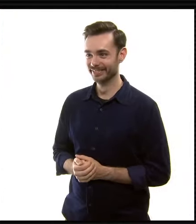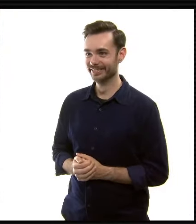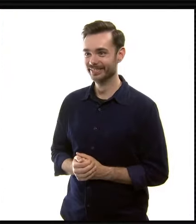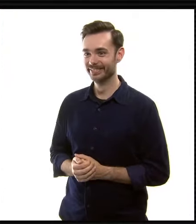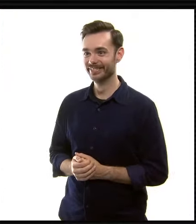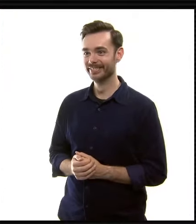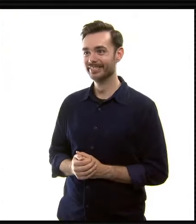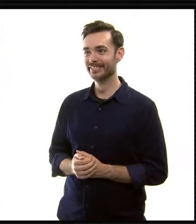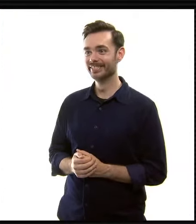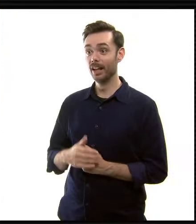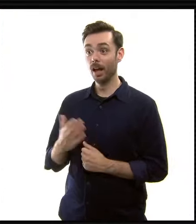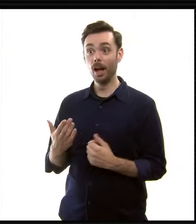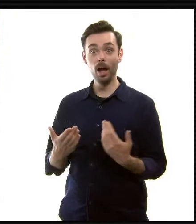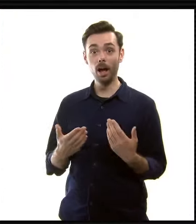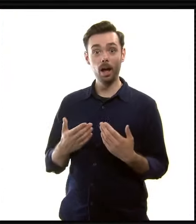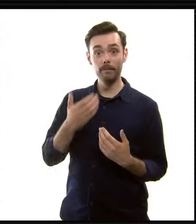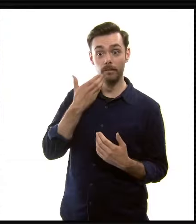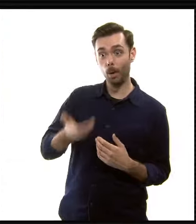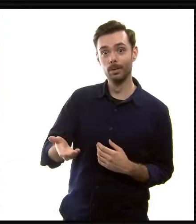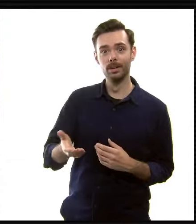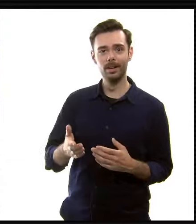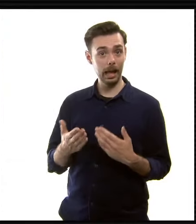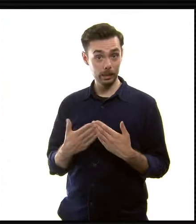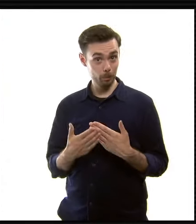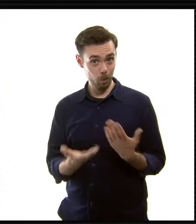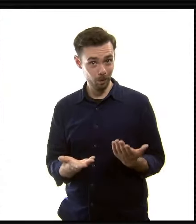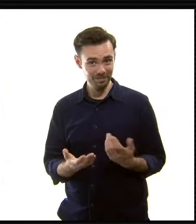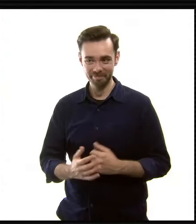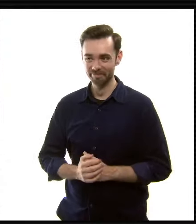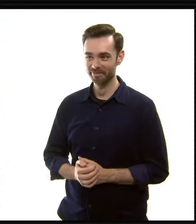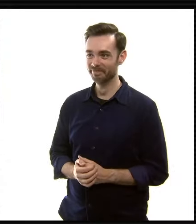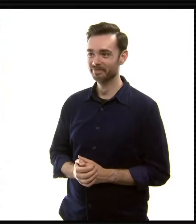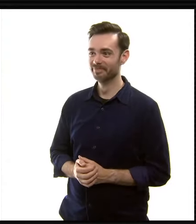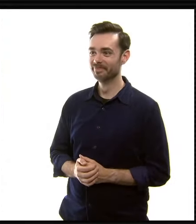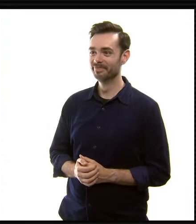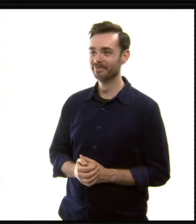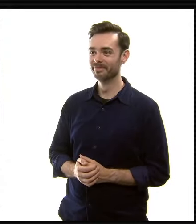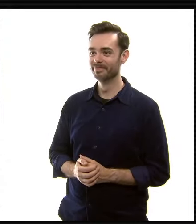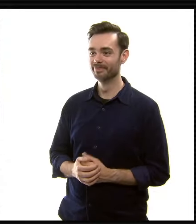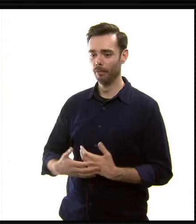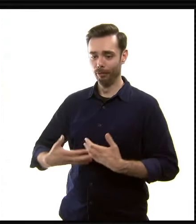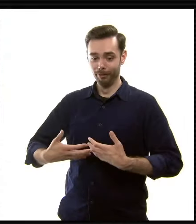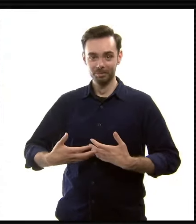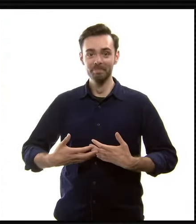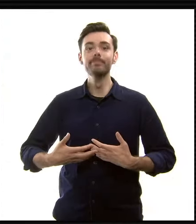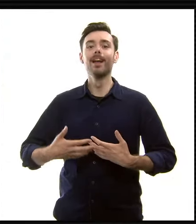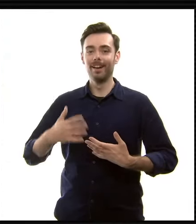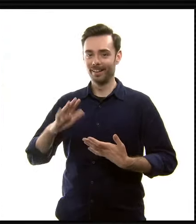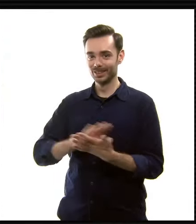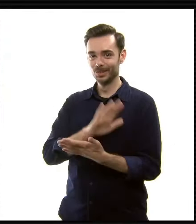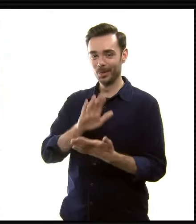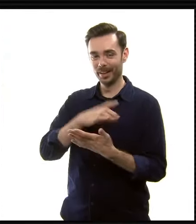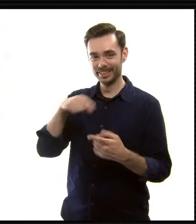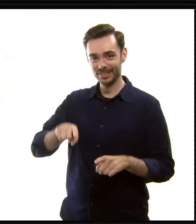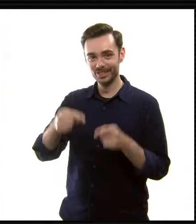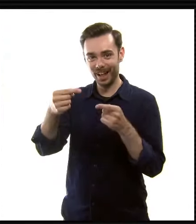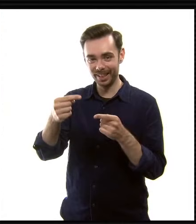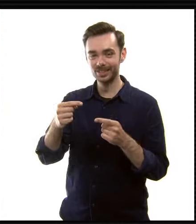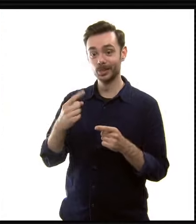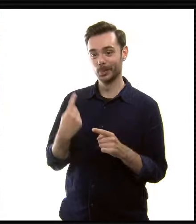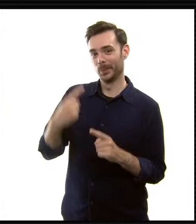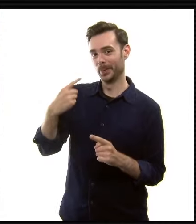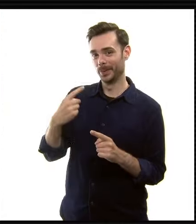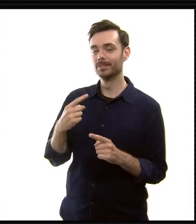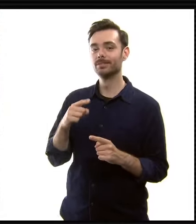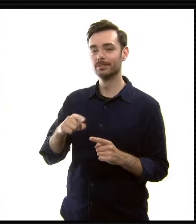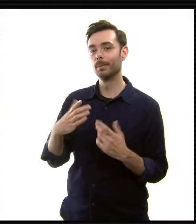Vic? All right, anyway, we've got to I concede. All right, so if you enjoyed this 90-second challenge, we've got many more to come over the next few weeks